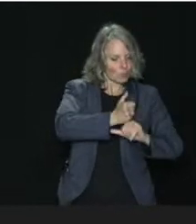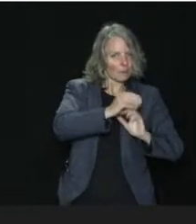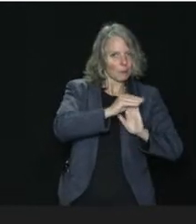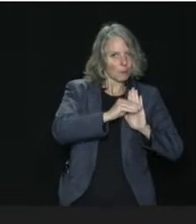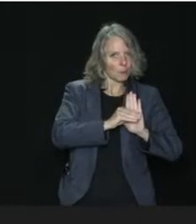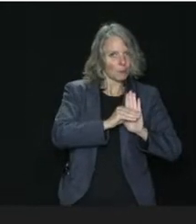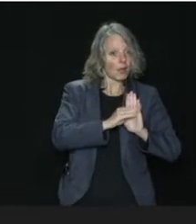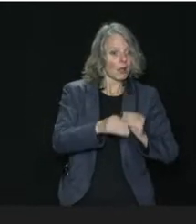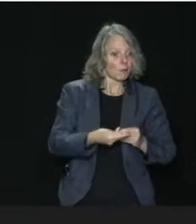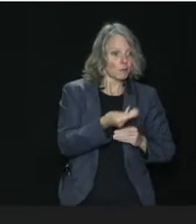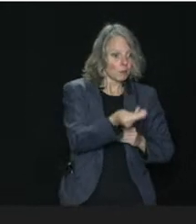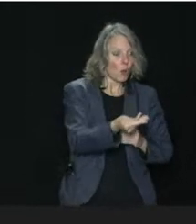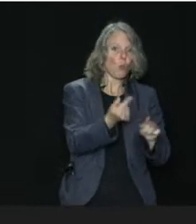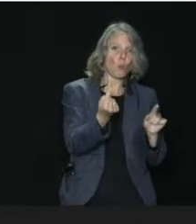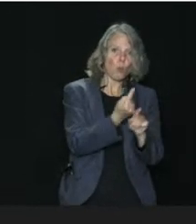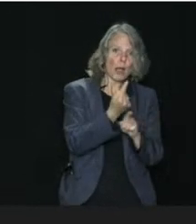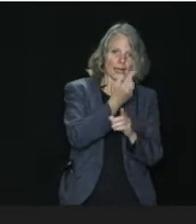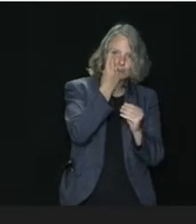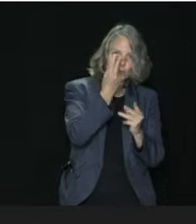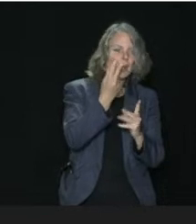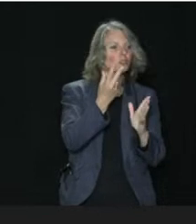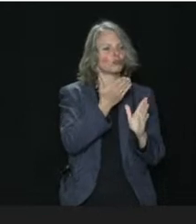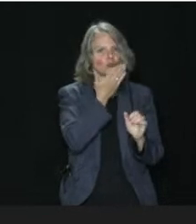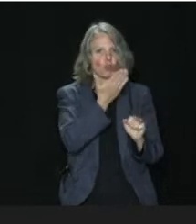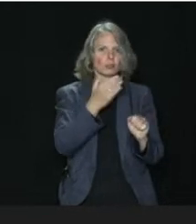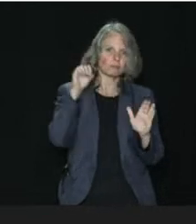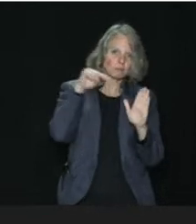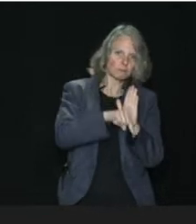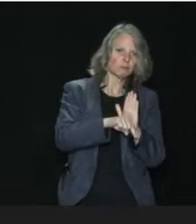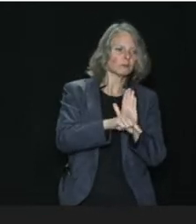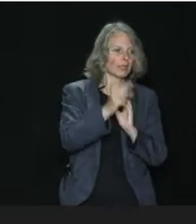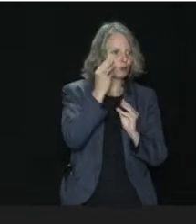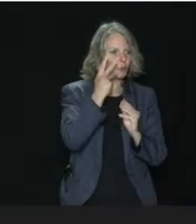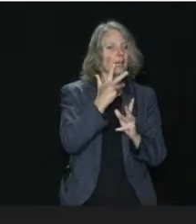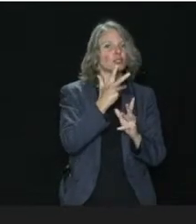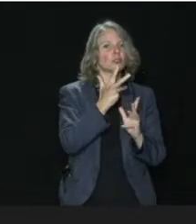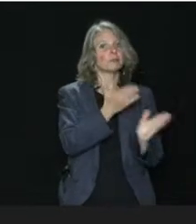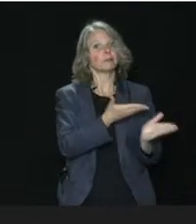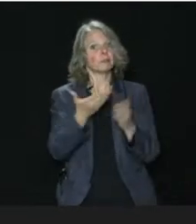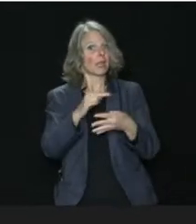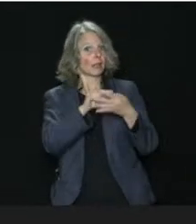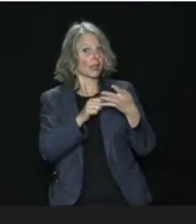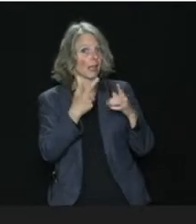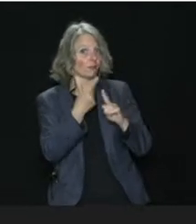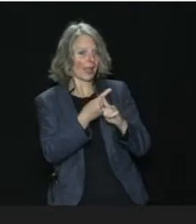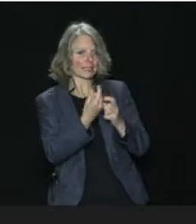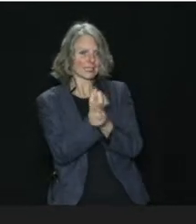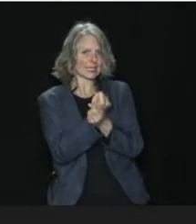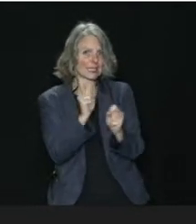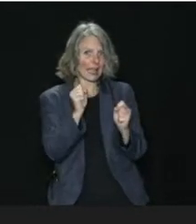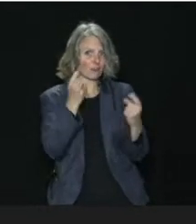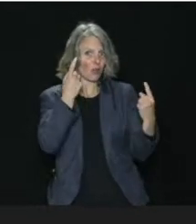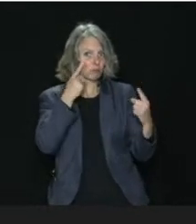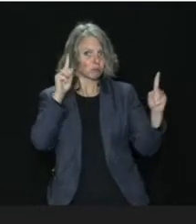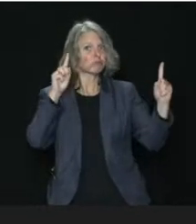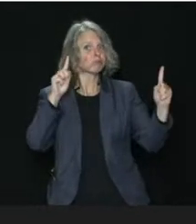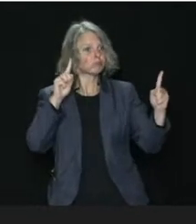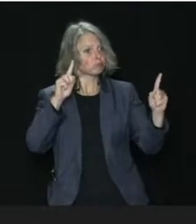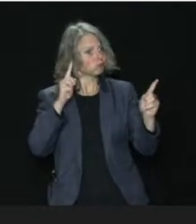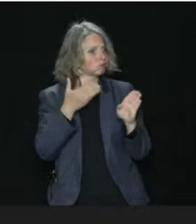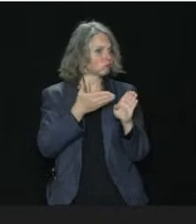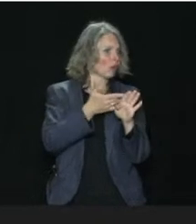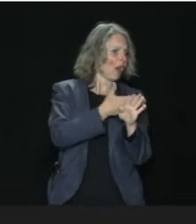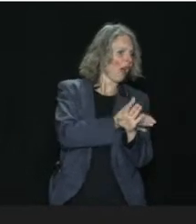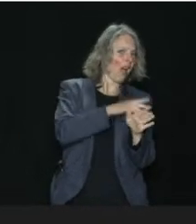provided with vaccines, knowing that all of that data and analysis and